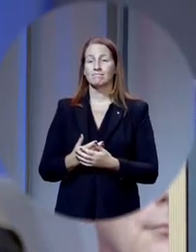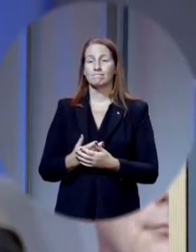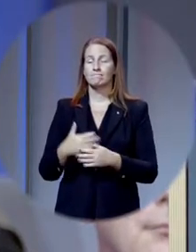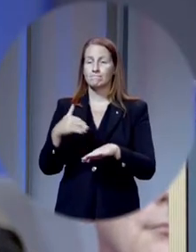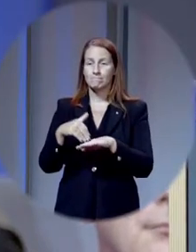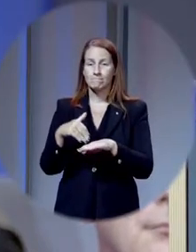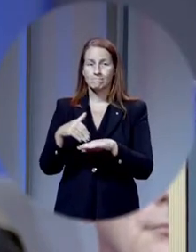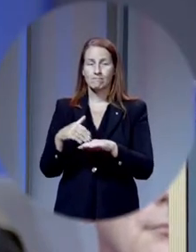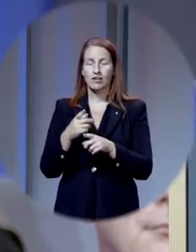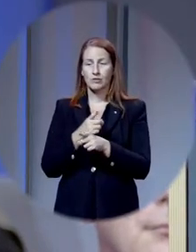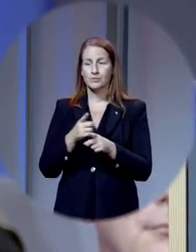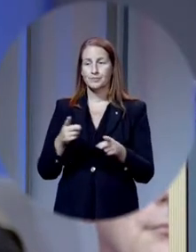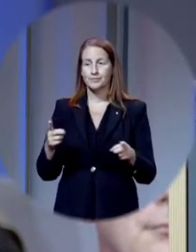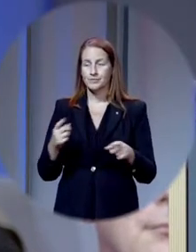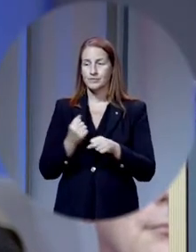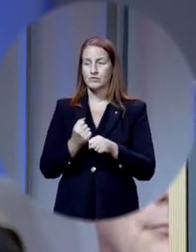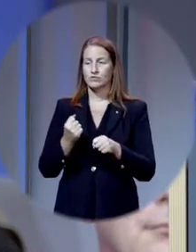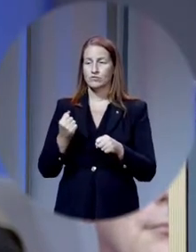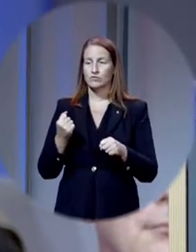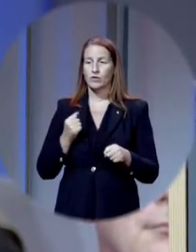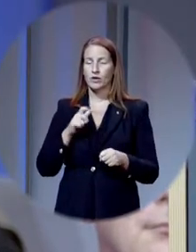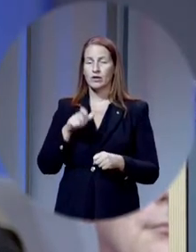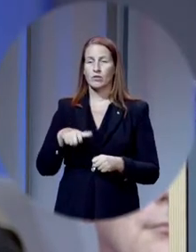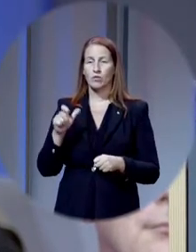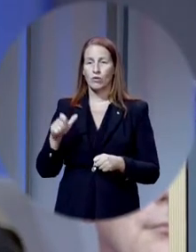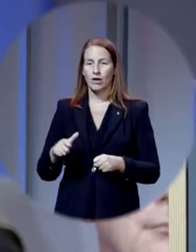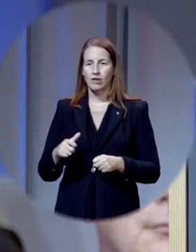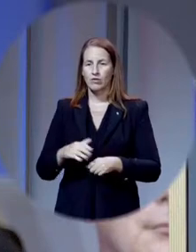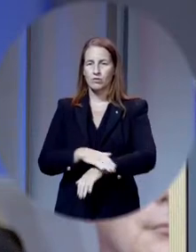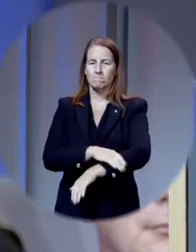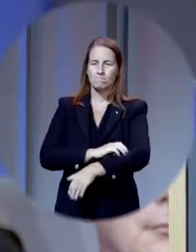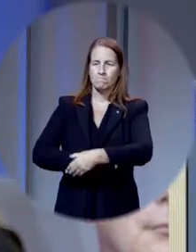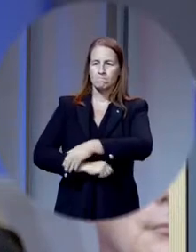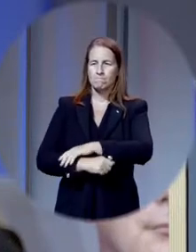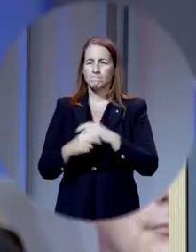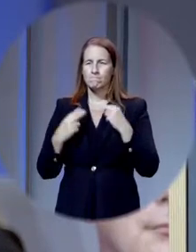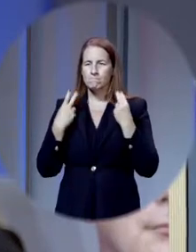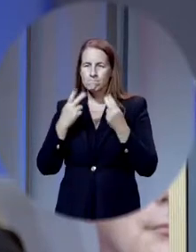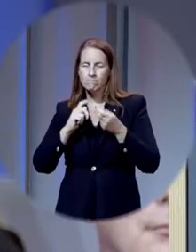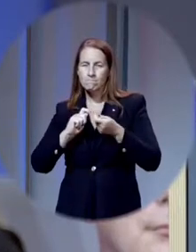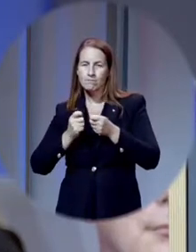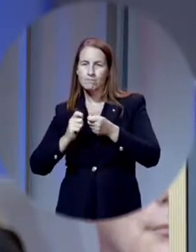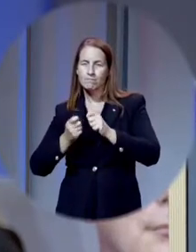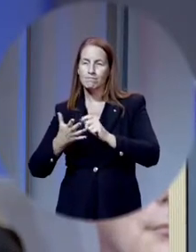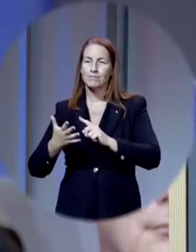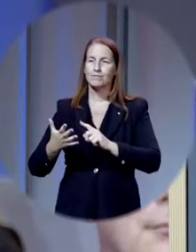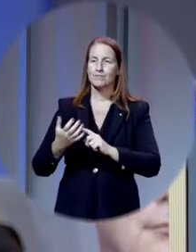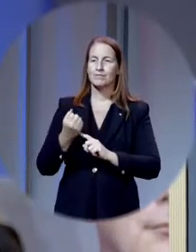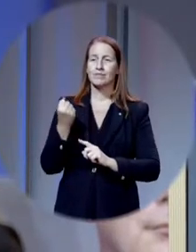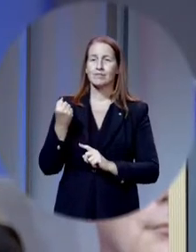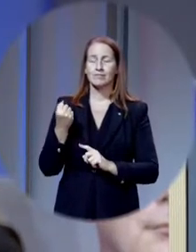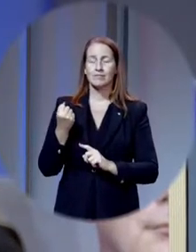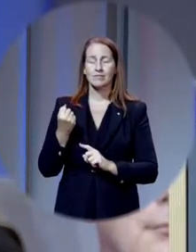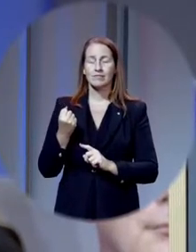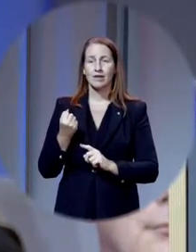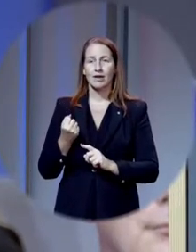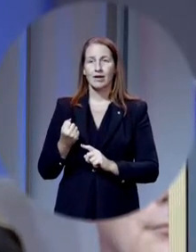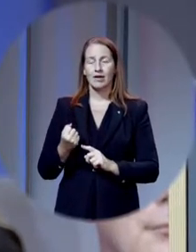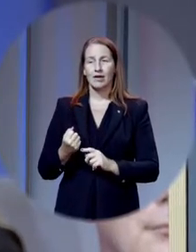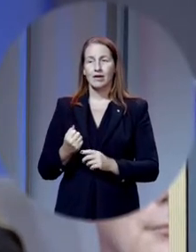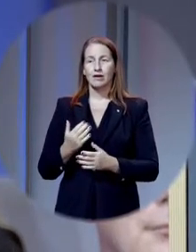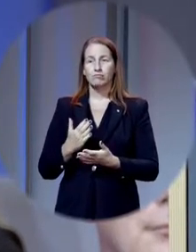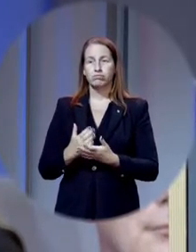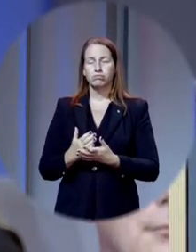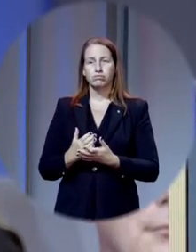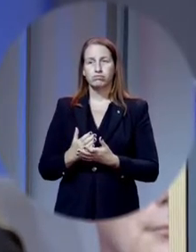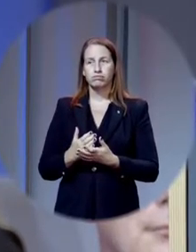our graduands, who have persevered, adapted, and got through what is an extraordinary